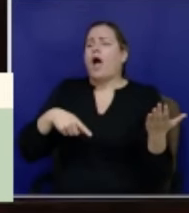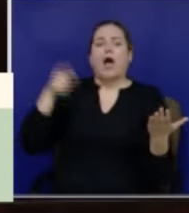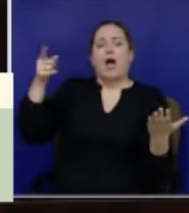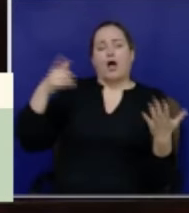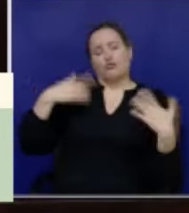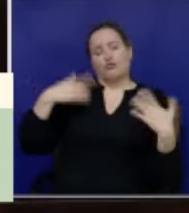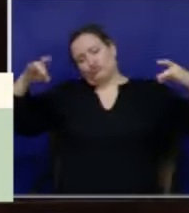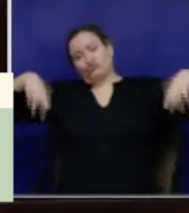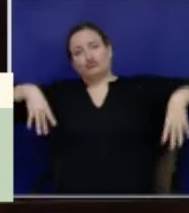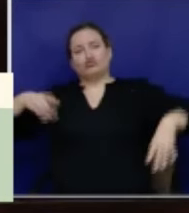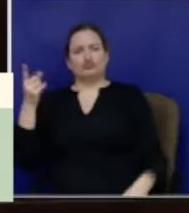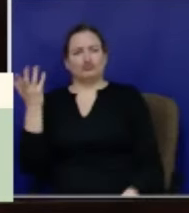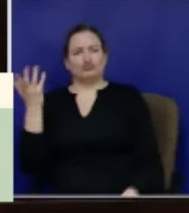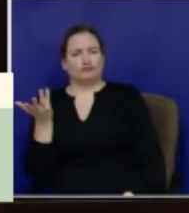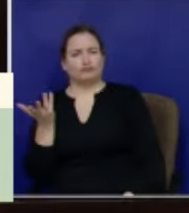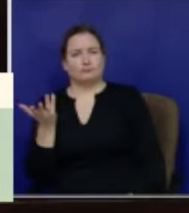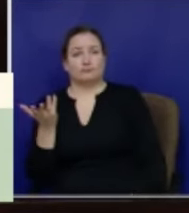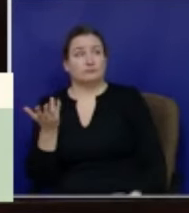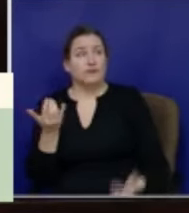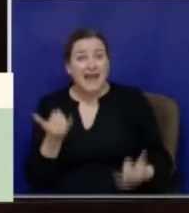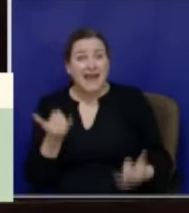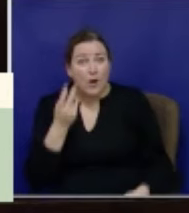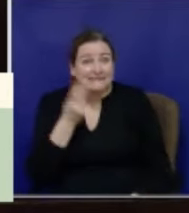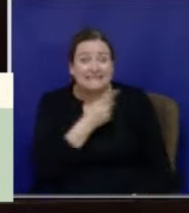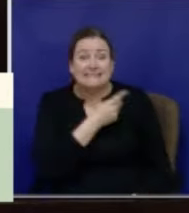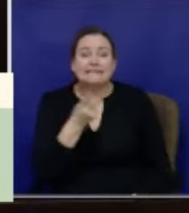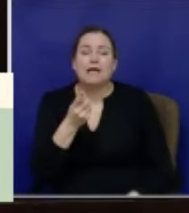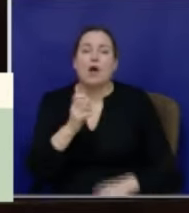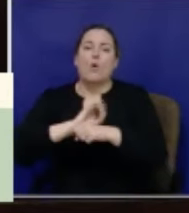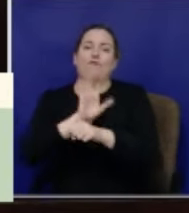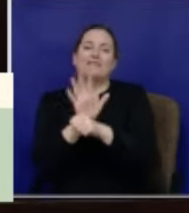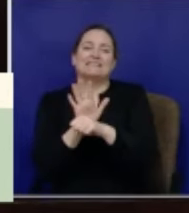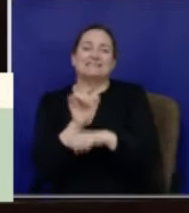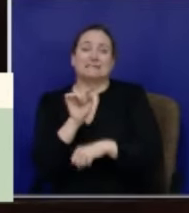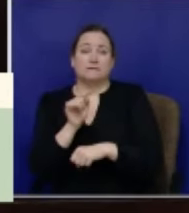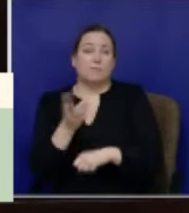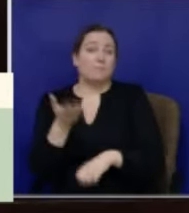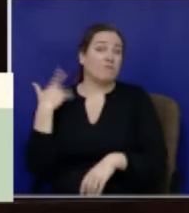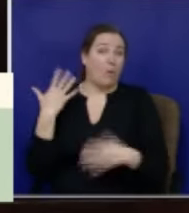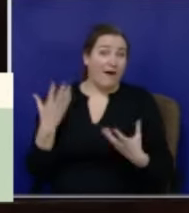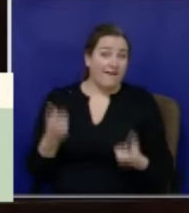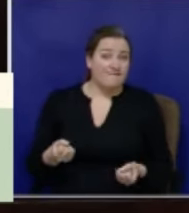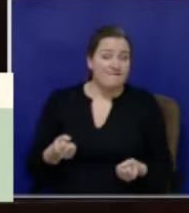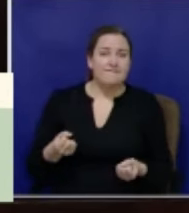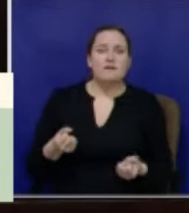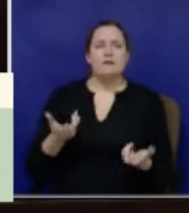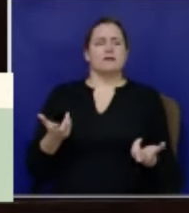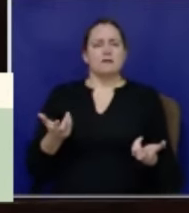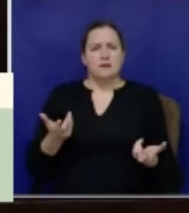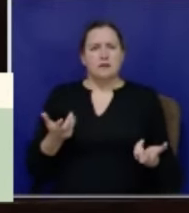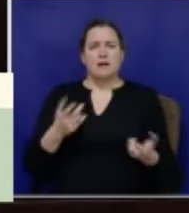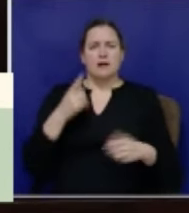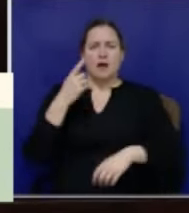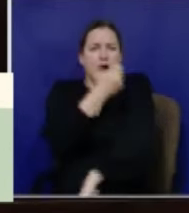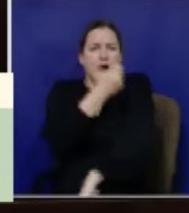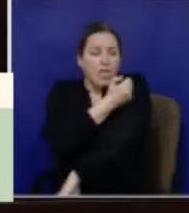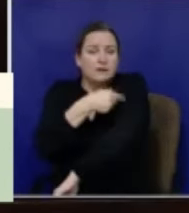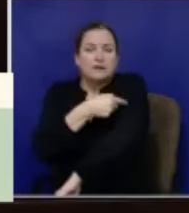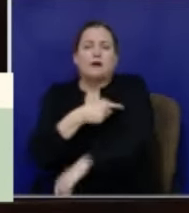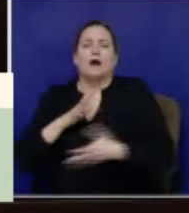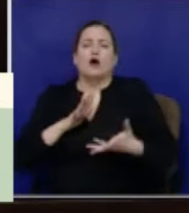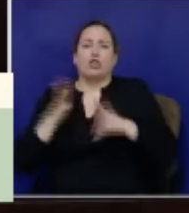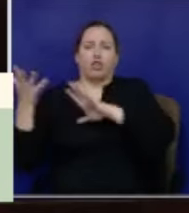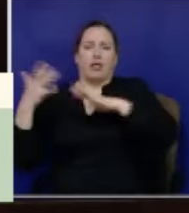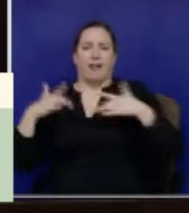many people are suffering from COVID-19 vaccine injuries with little or no recourse to effective medical treatment